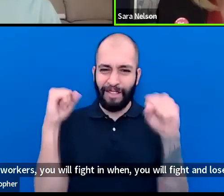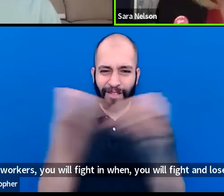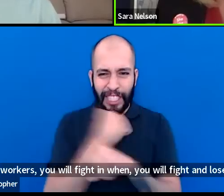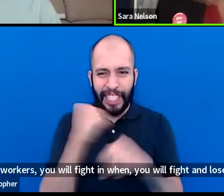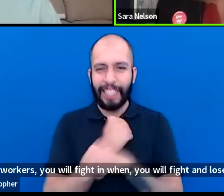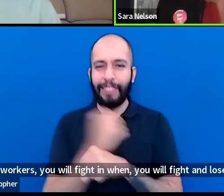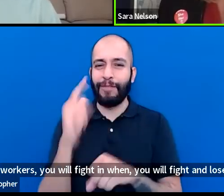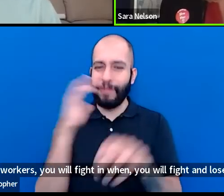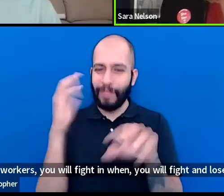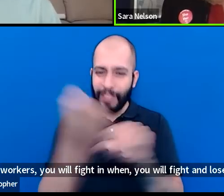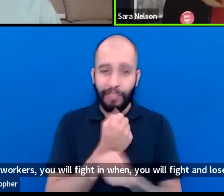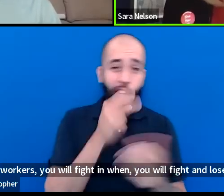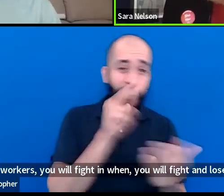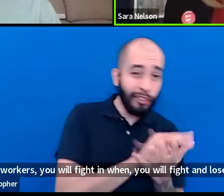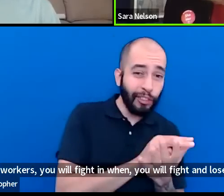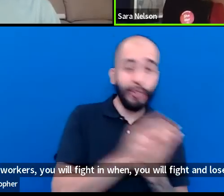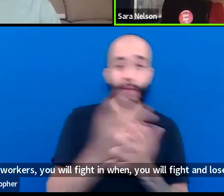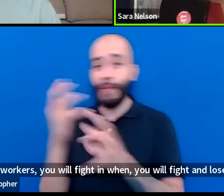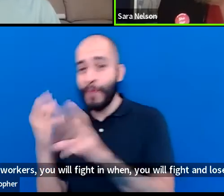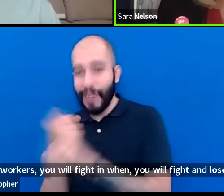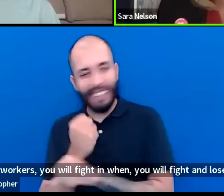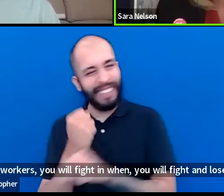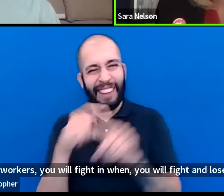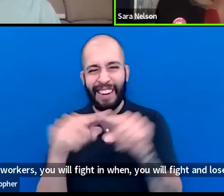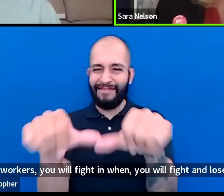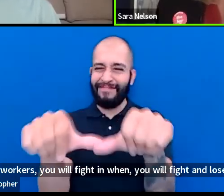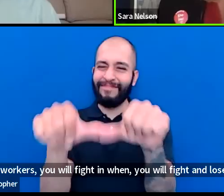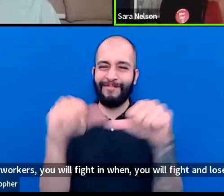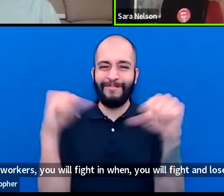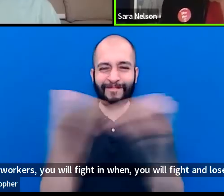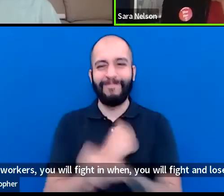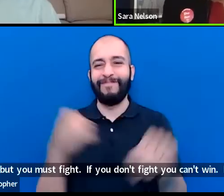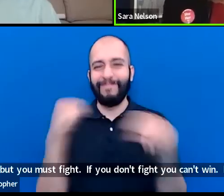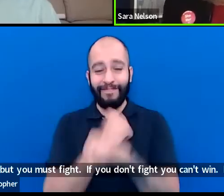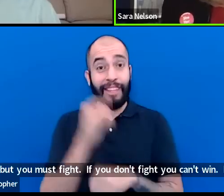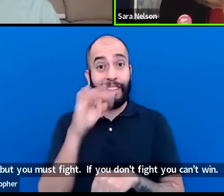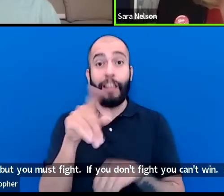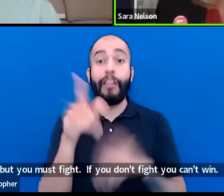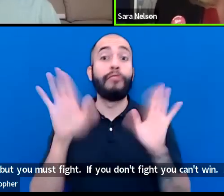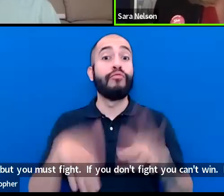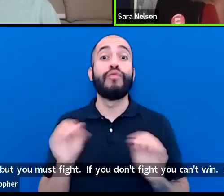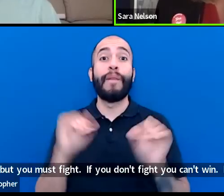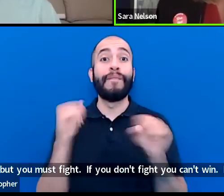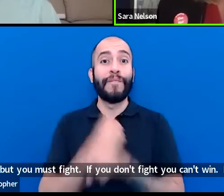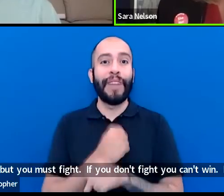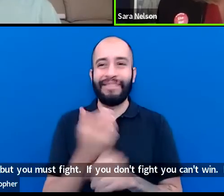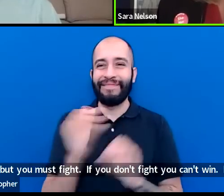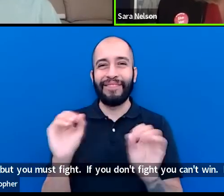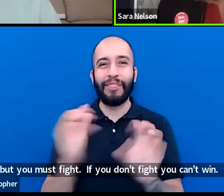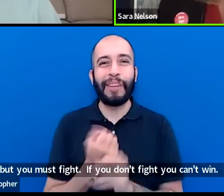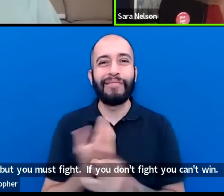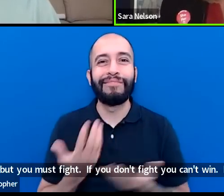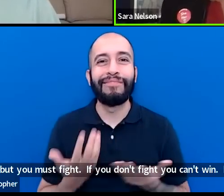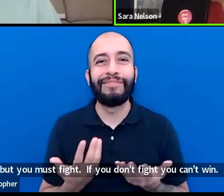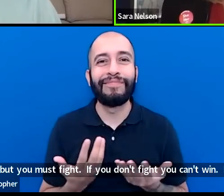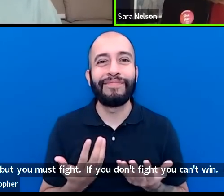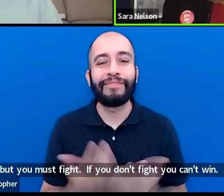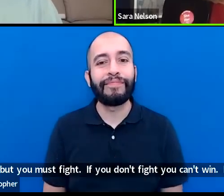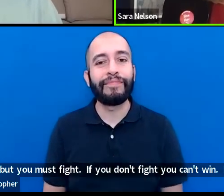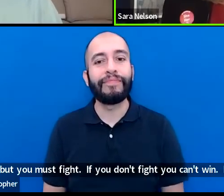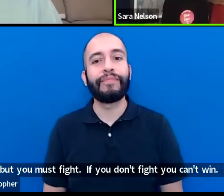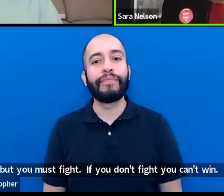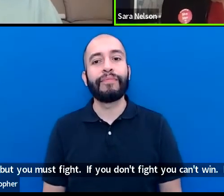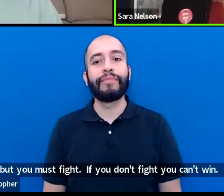win. And so if you don't try, you can't win. And if you think about all the organizing that happened all over the